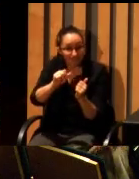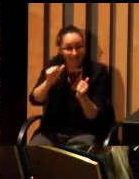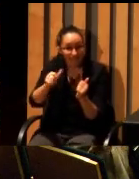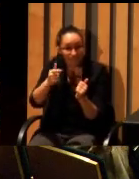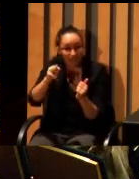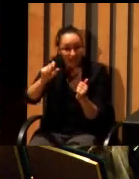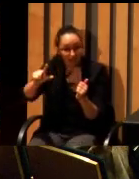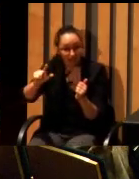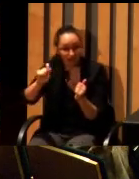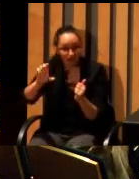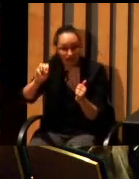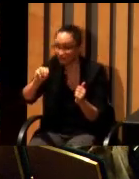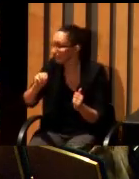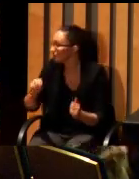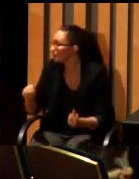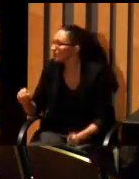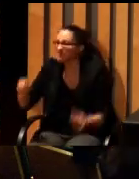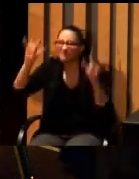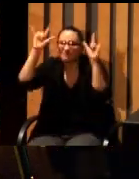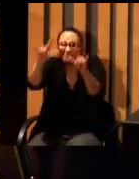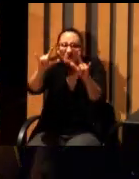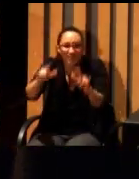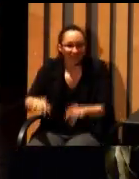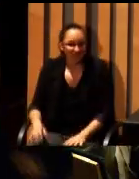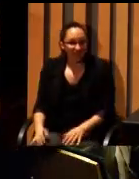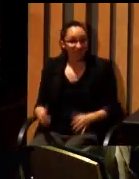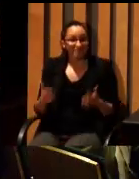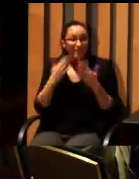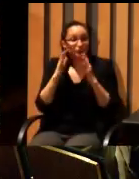racistsportsmascots@gmail.com. I love this brave new world. Plural. Thank you all so